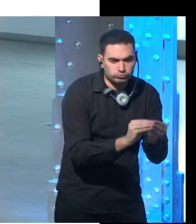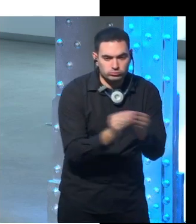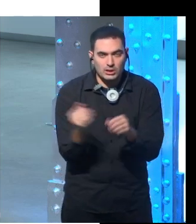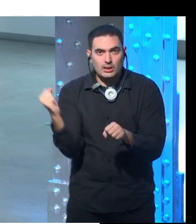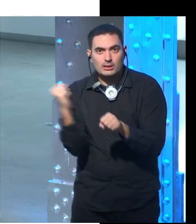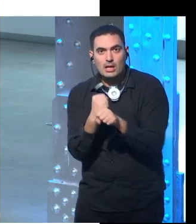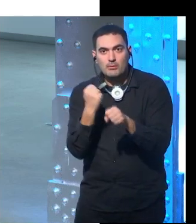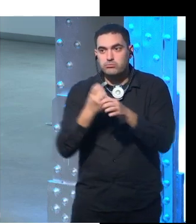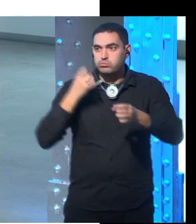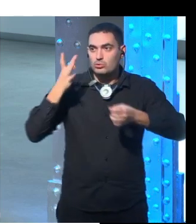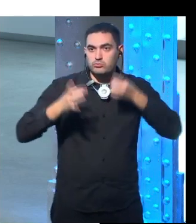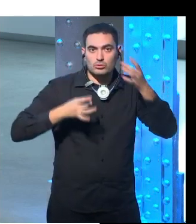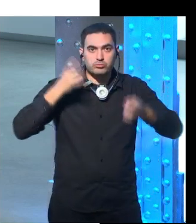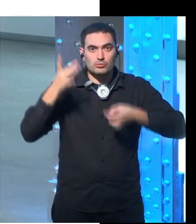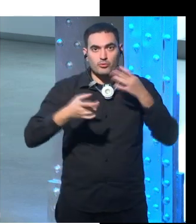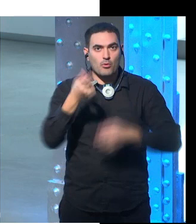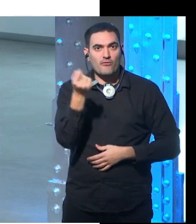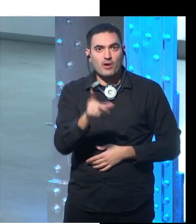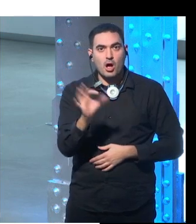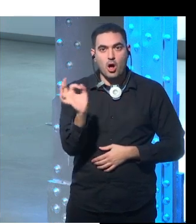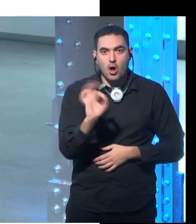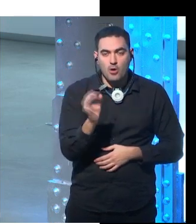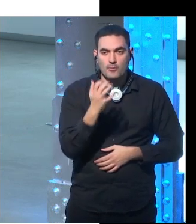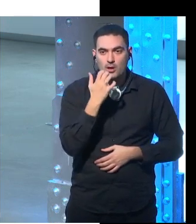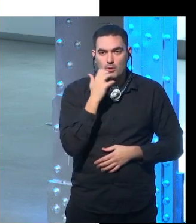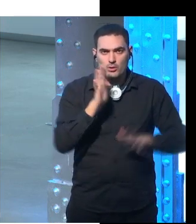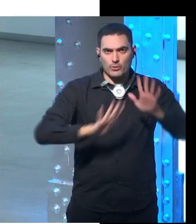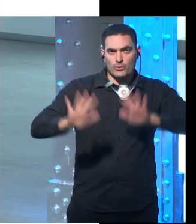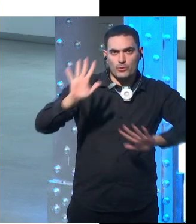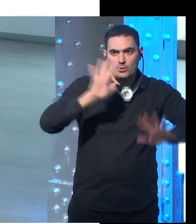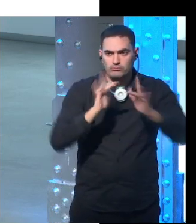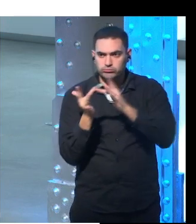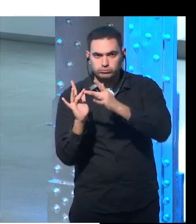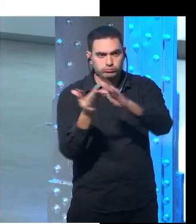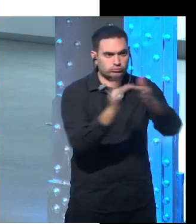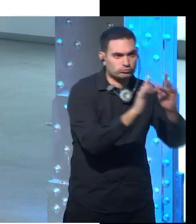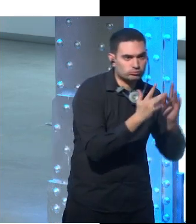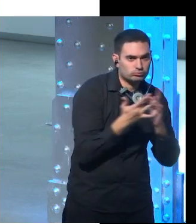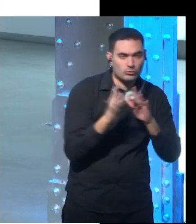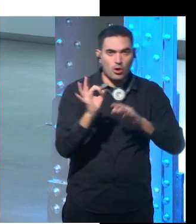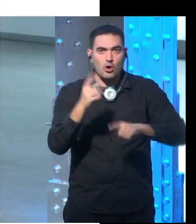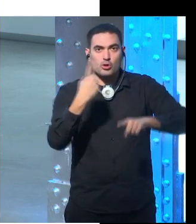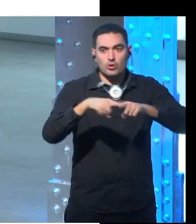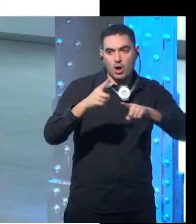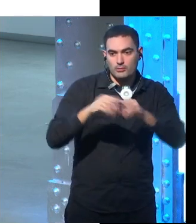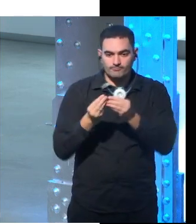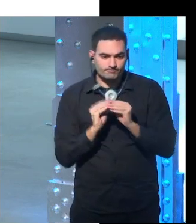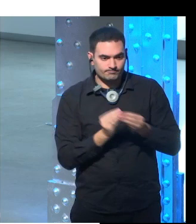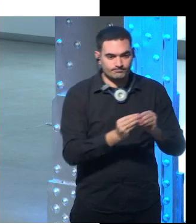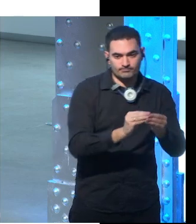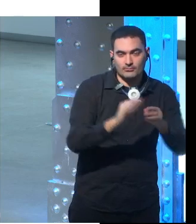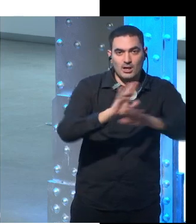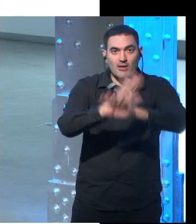creativity, complex social interactions, or the perception and manipulation of irregular objects.